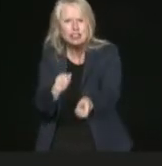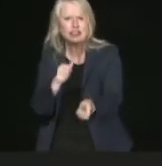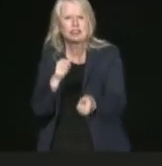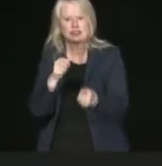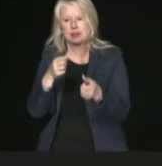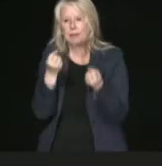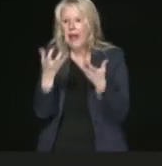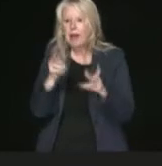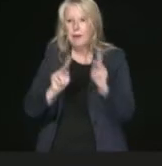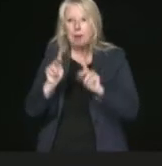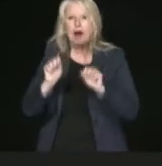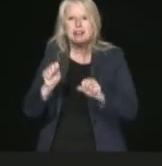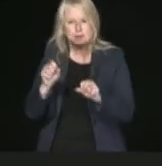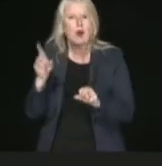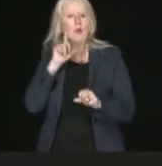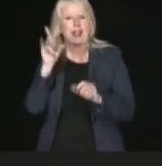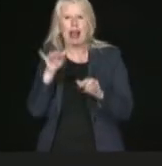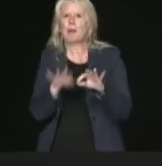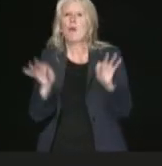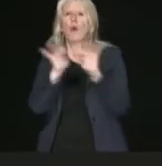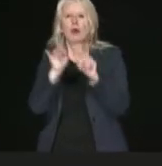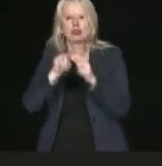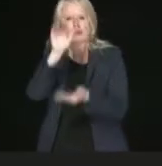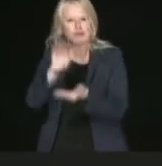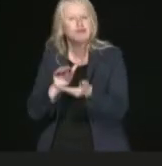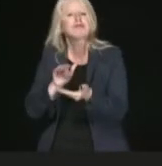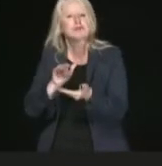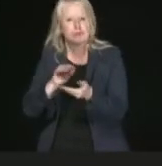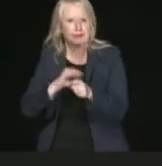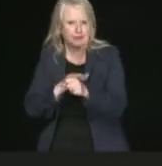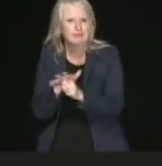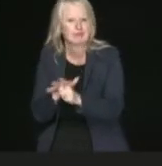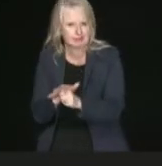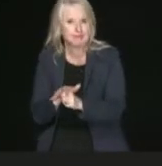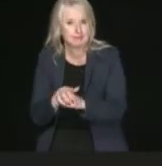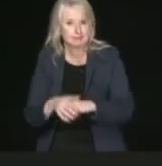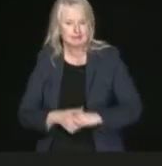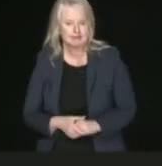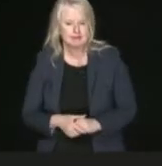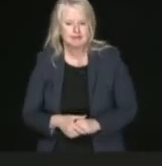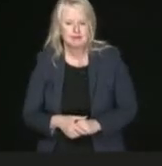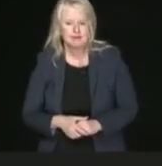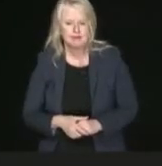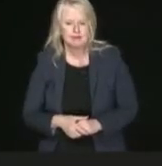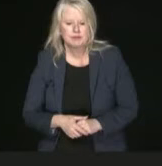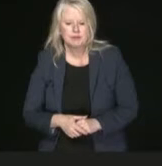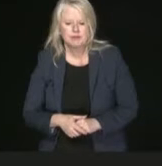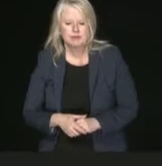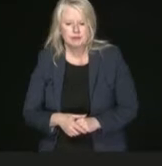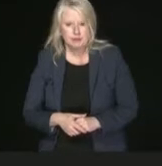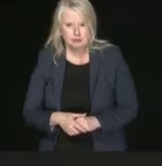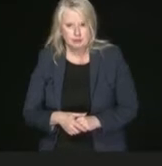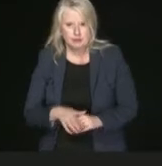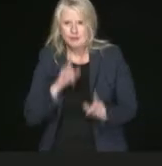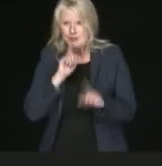people as possible will be a key part of that path forward. Okay. Nous avons fait énormément de